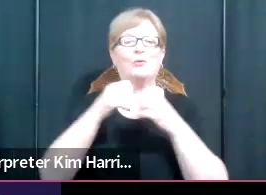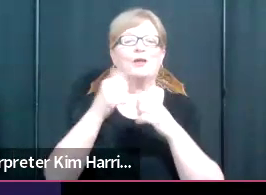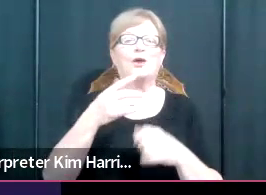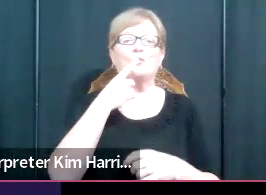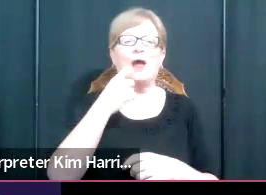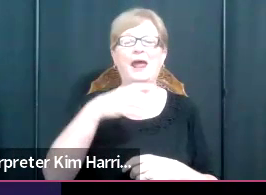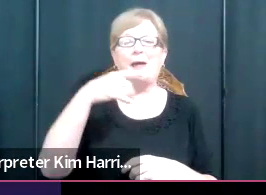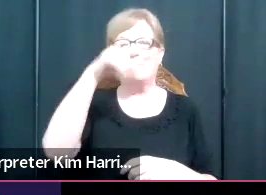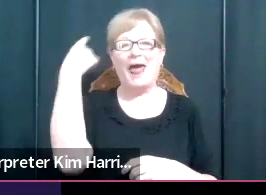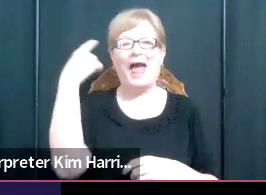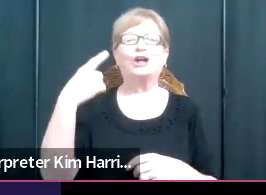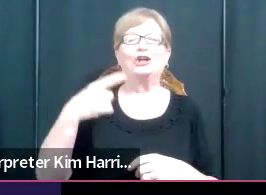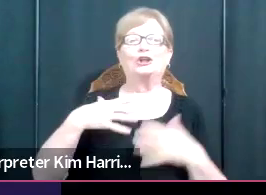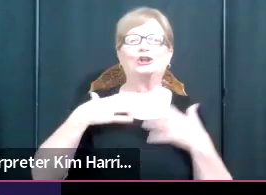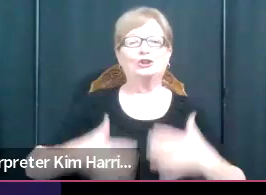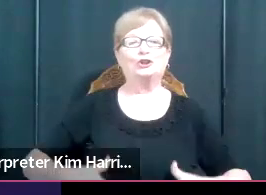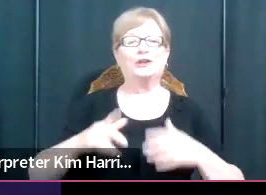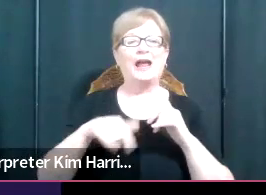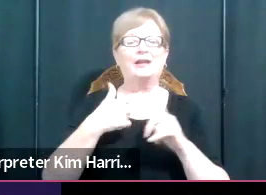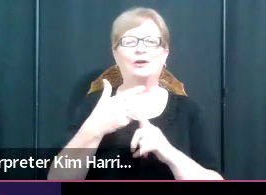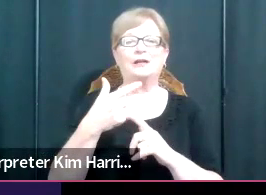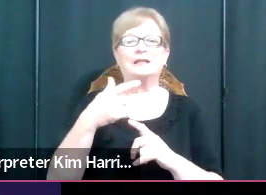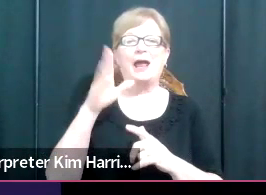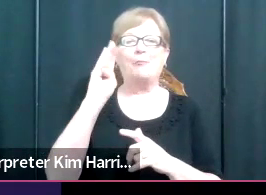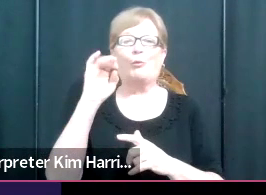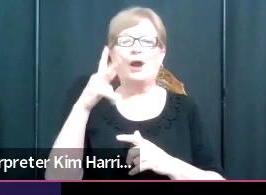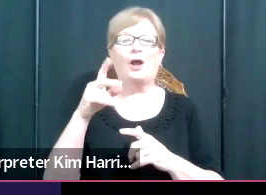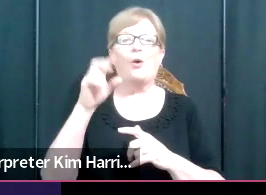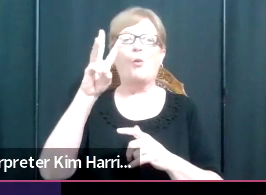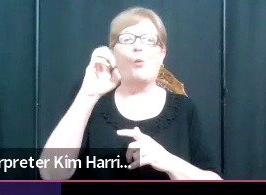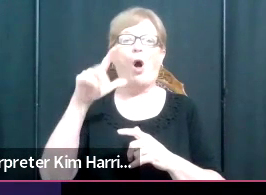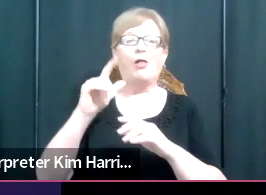and there is a brick wall in the background.